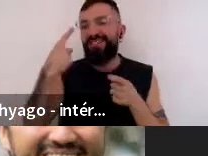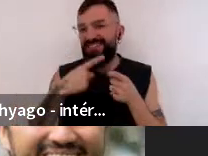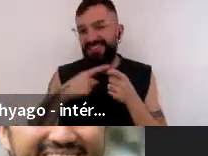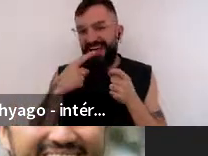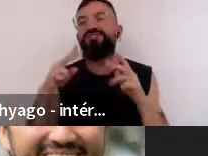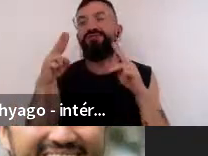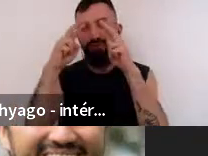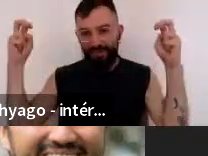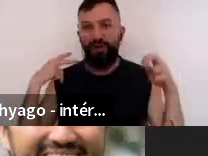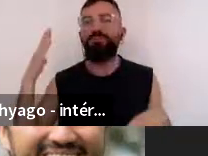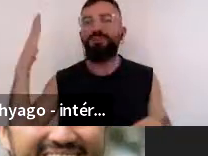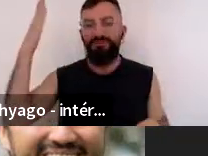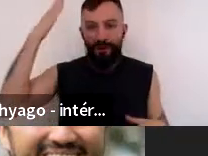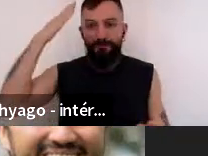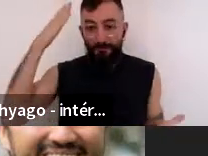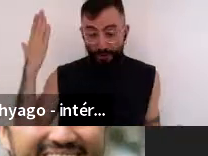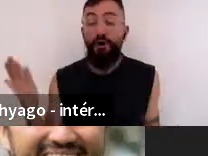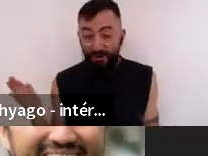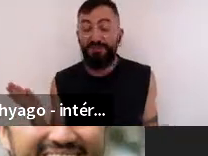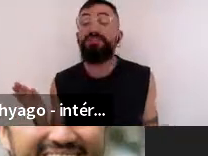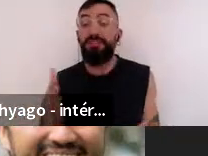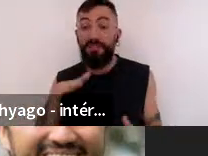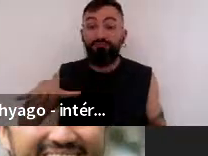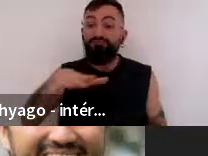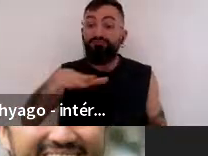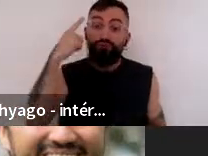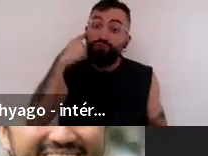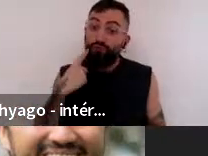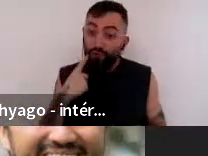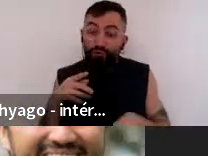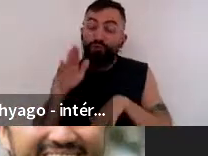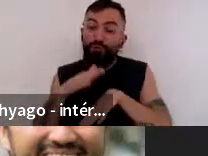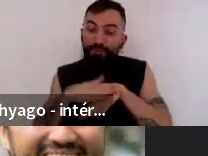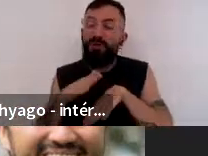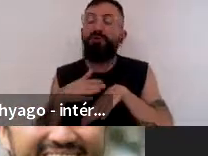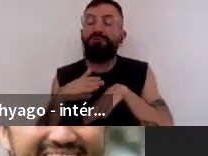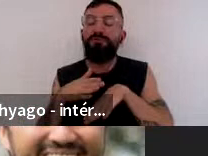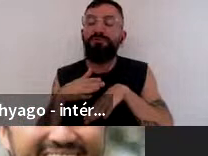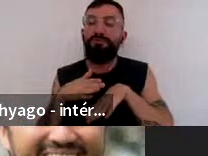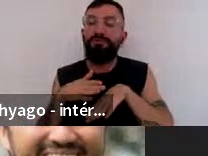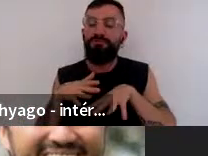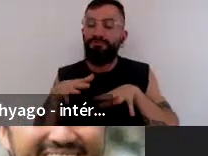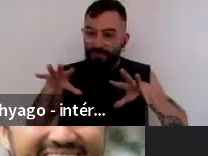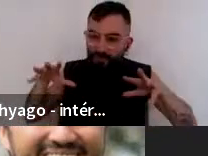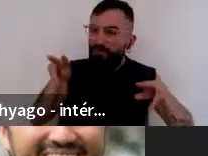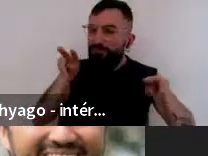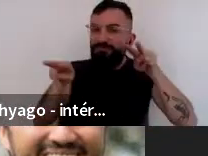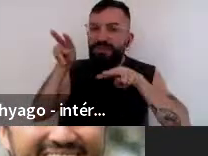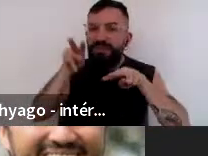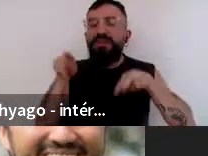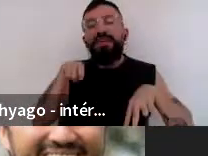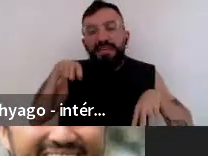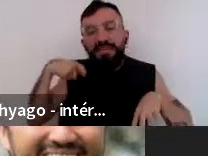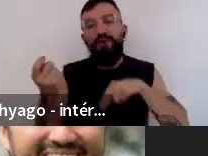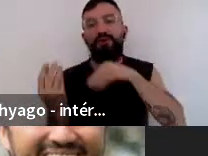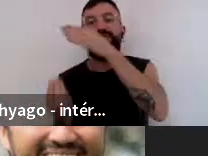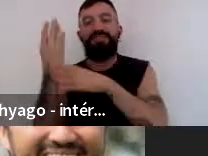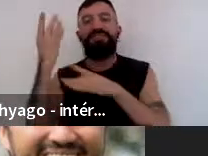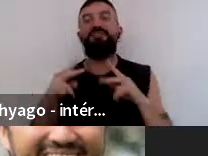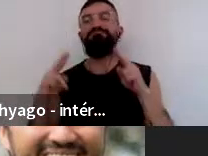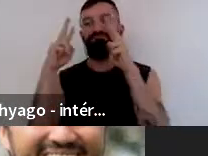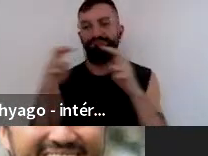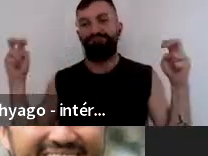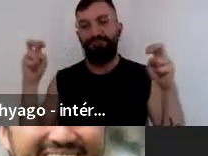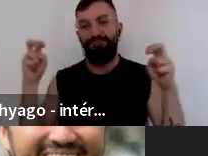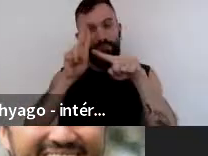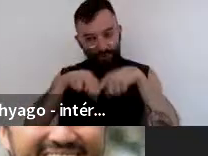that, it was chosen by the deaf community to name the city in Libras. An